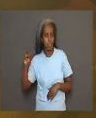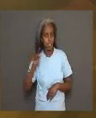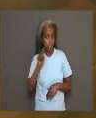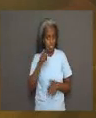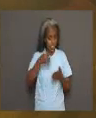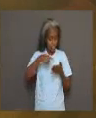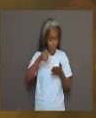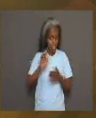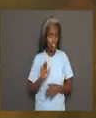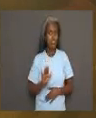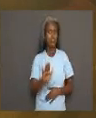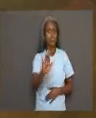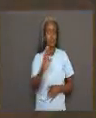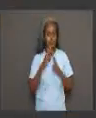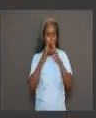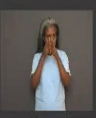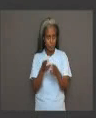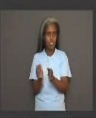your answers together.